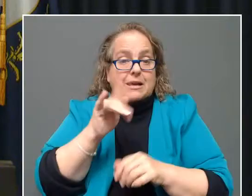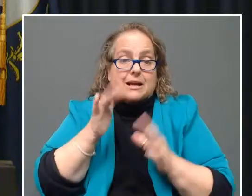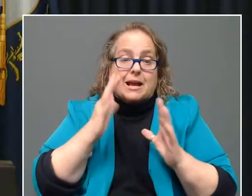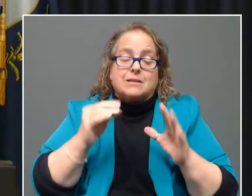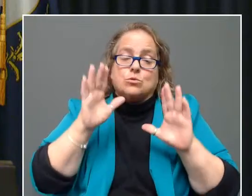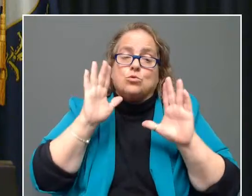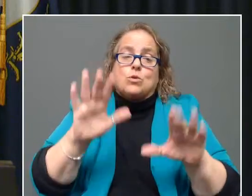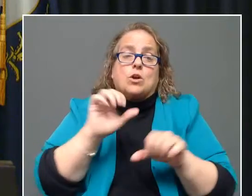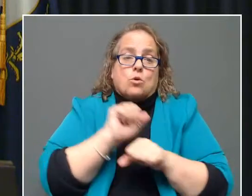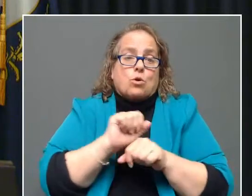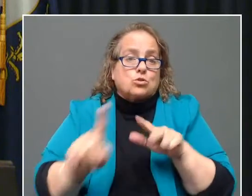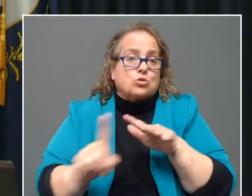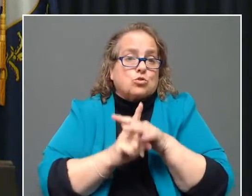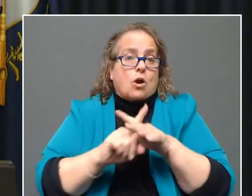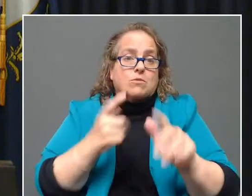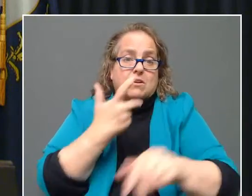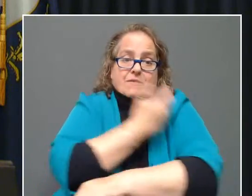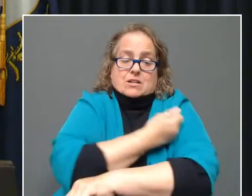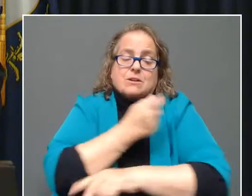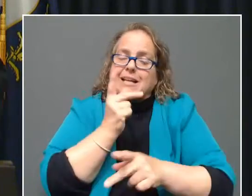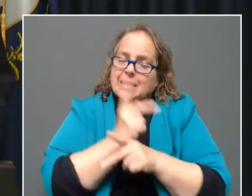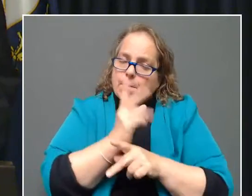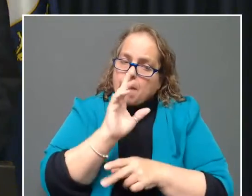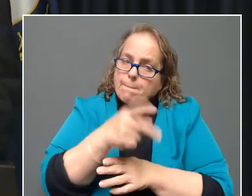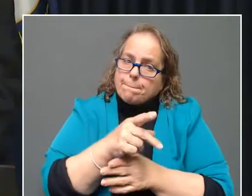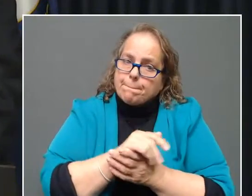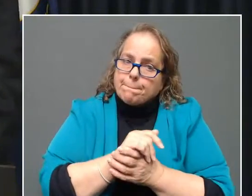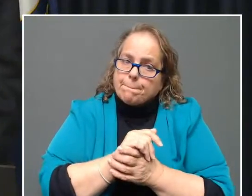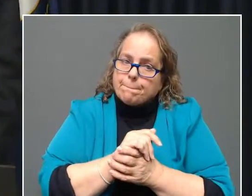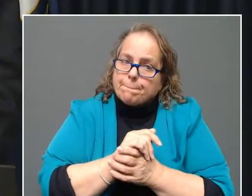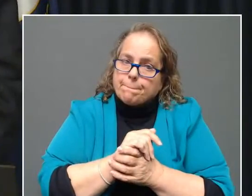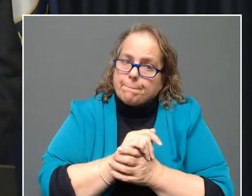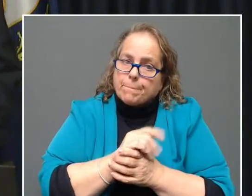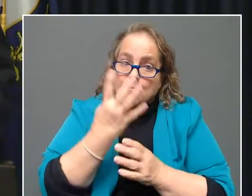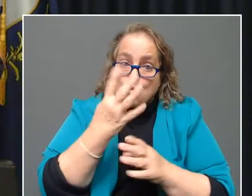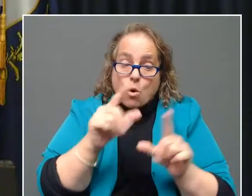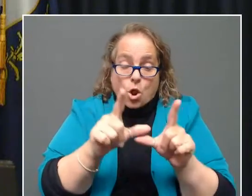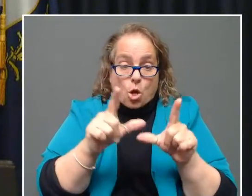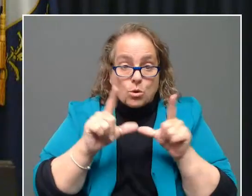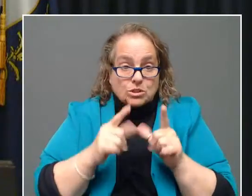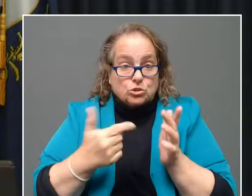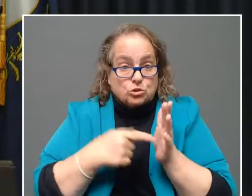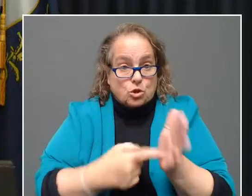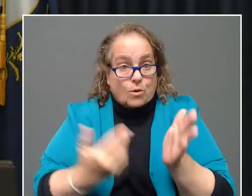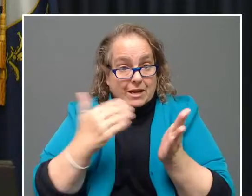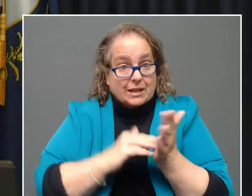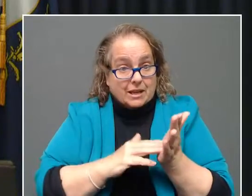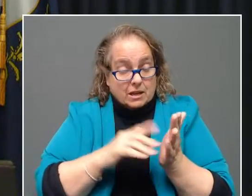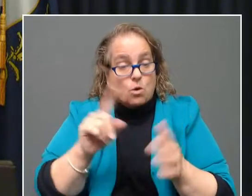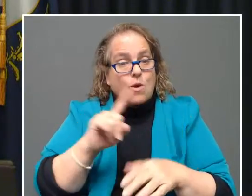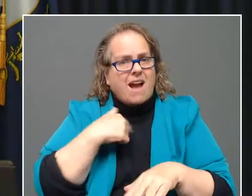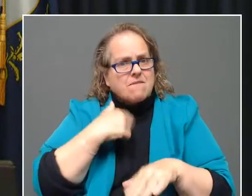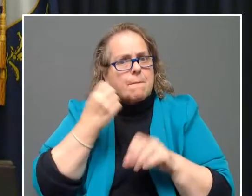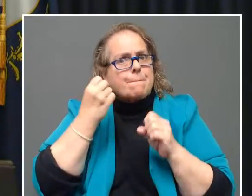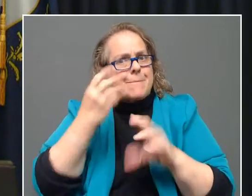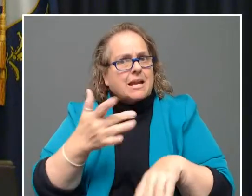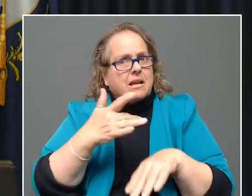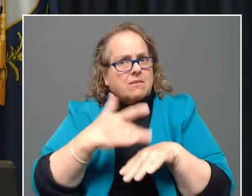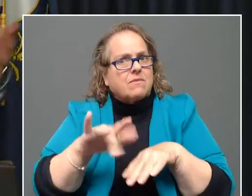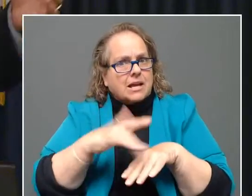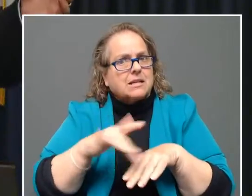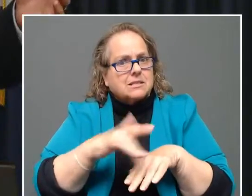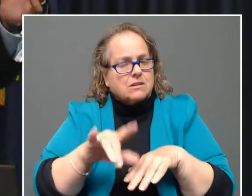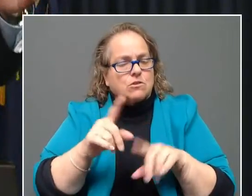up to be vaccinated. But let's keep it up. We showed you 4 locations. Let's show them again, where there are a lot of vaccines this week. First time we've